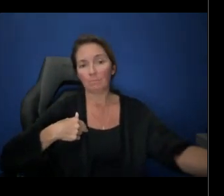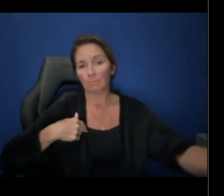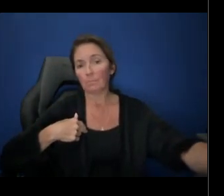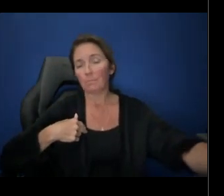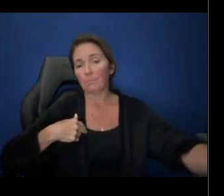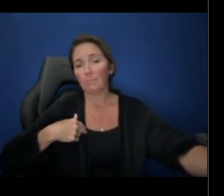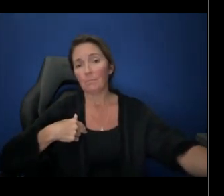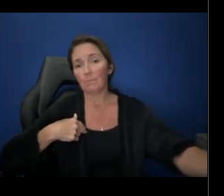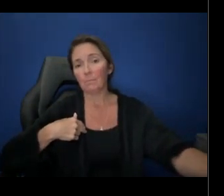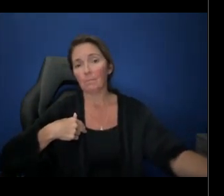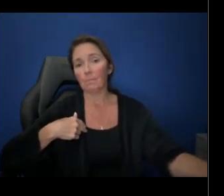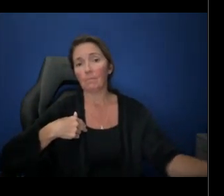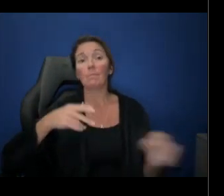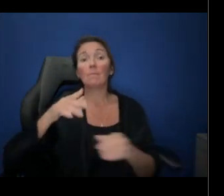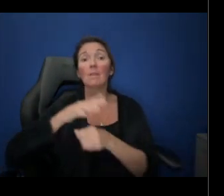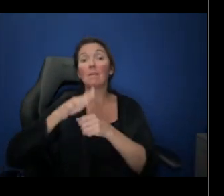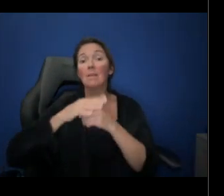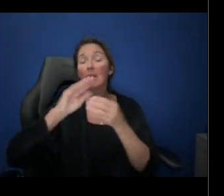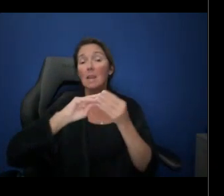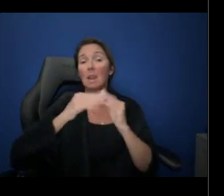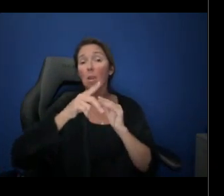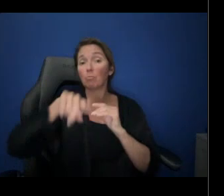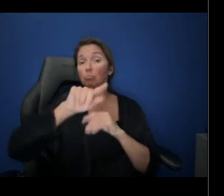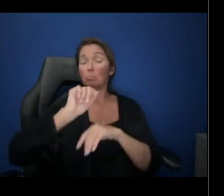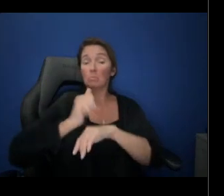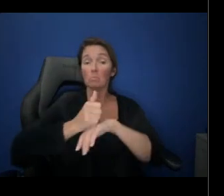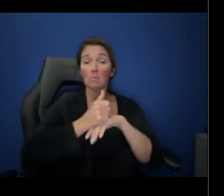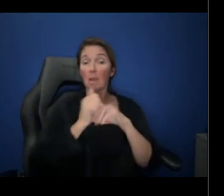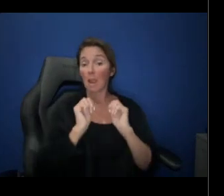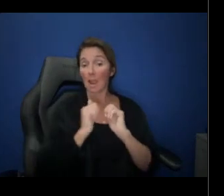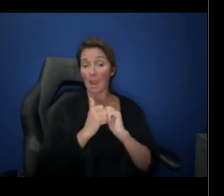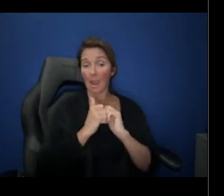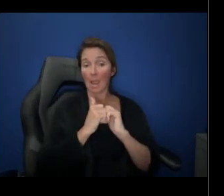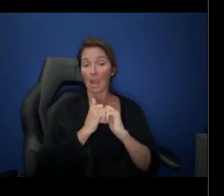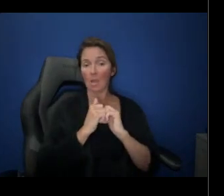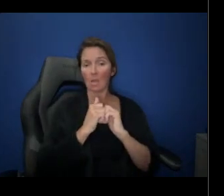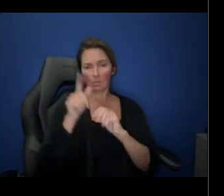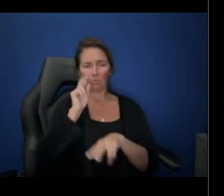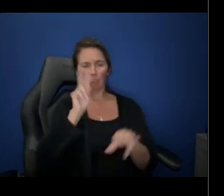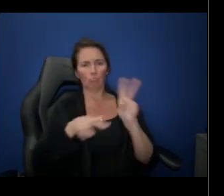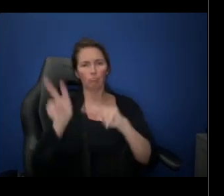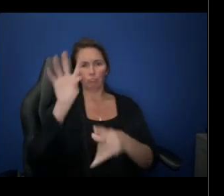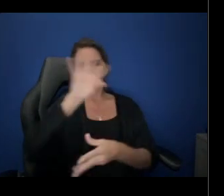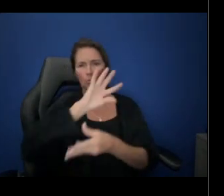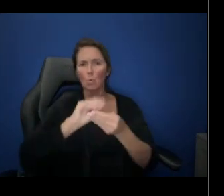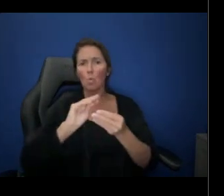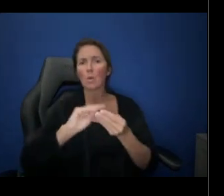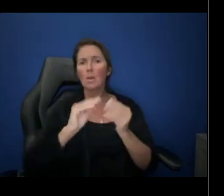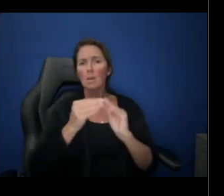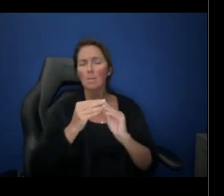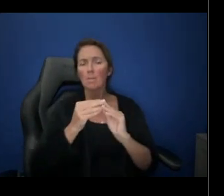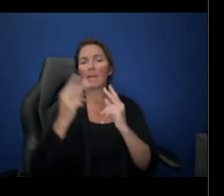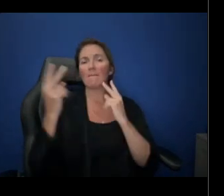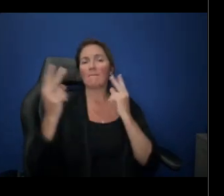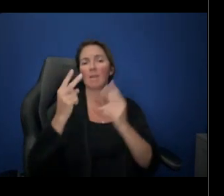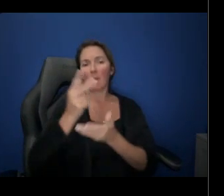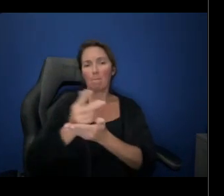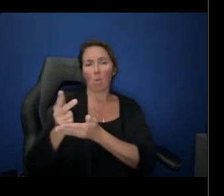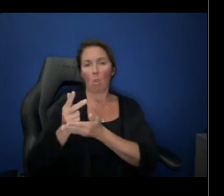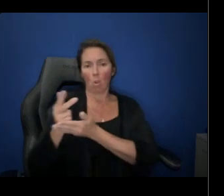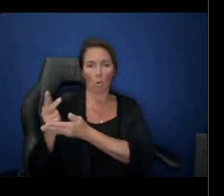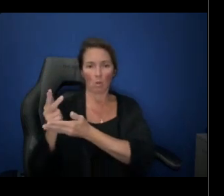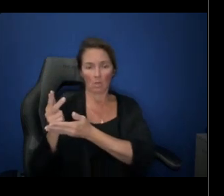A sufficient number can be established by examining the total number of visitor parking